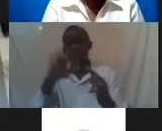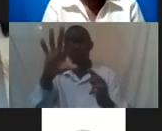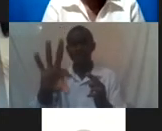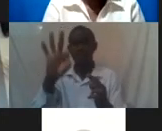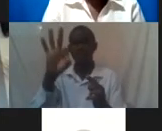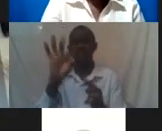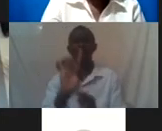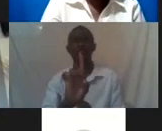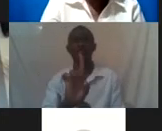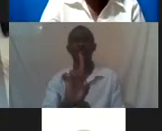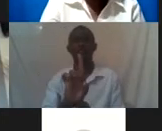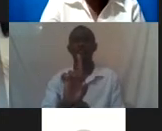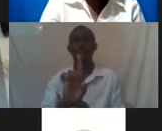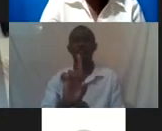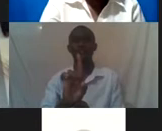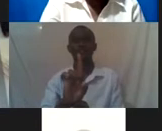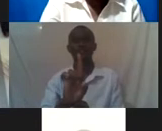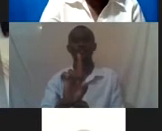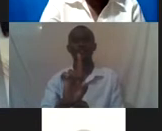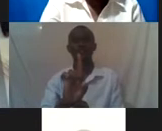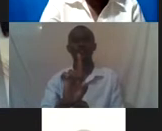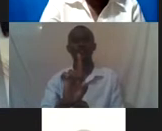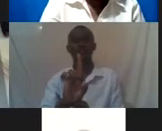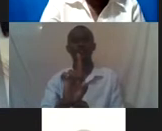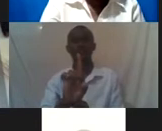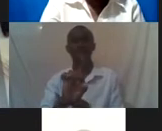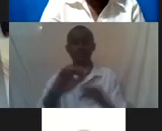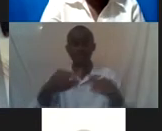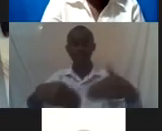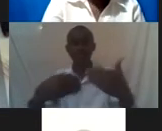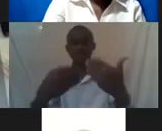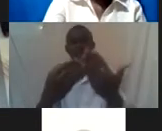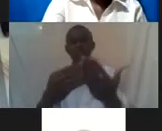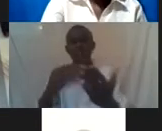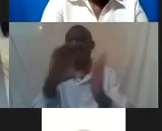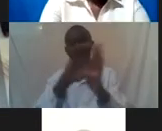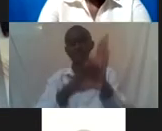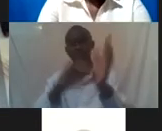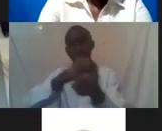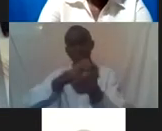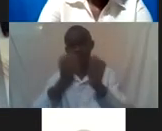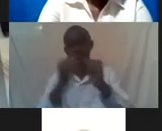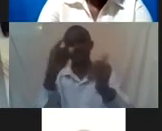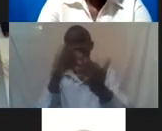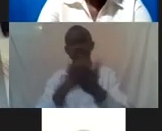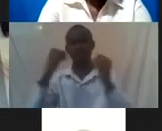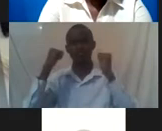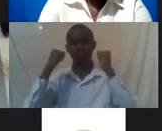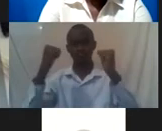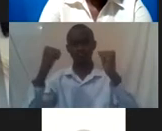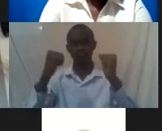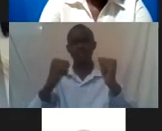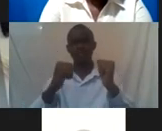one, proposed constitutional amendments that strengthen devolution, which we then can be